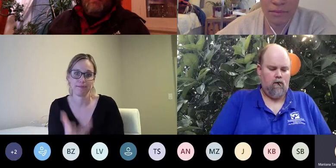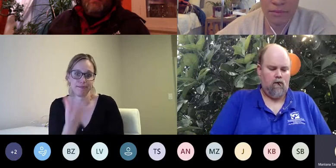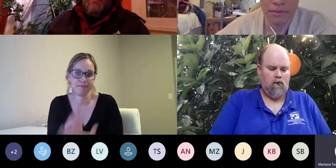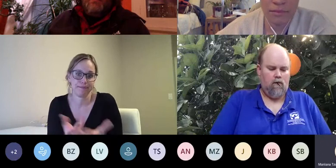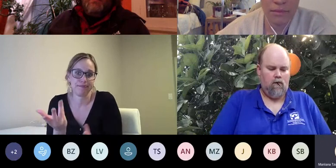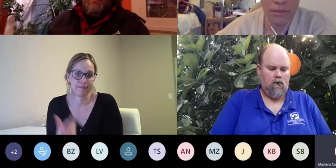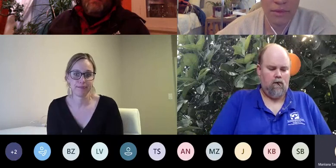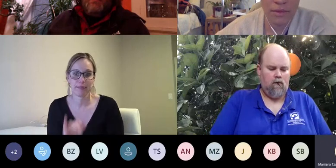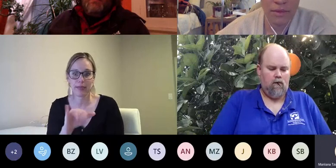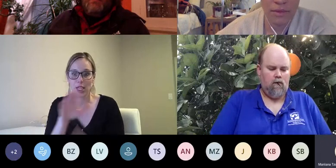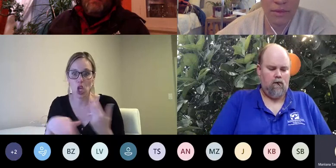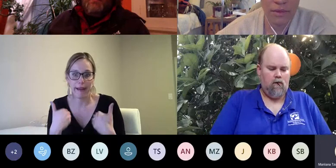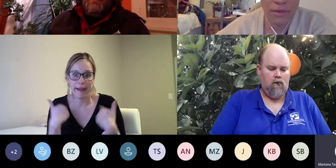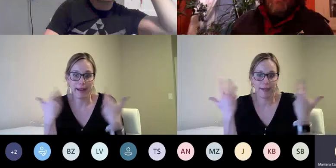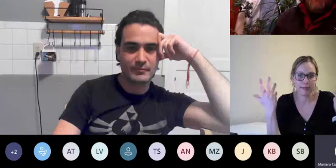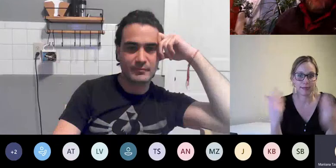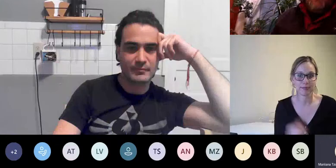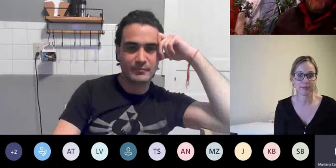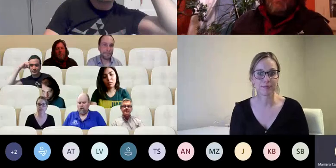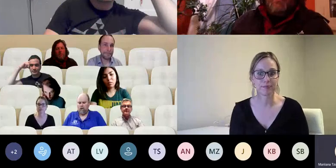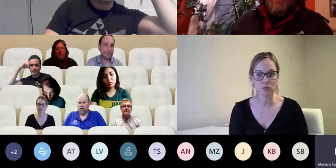that's all I had.